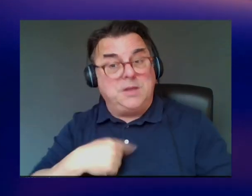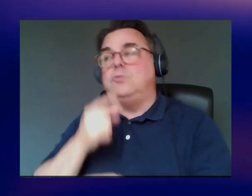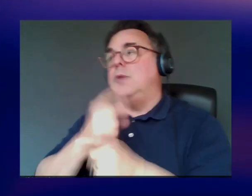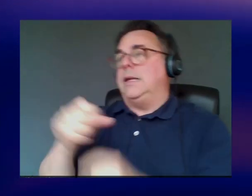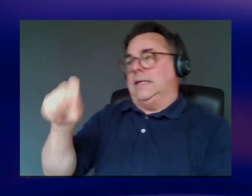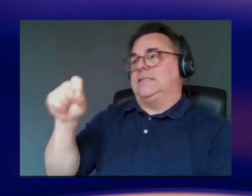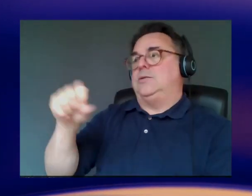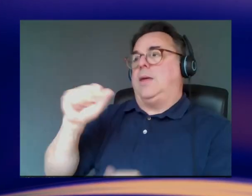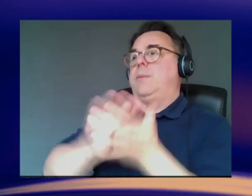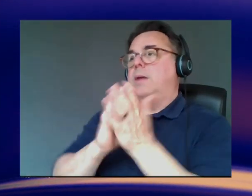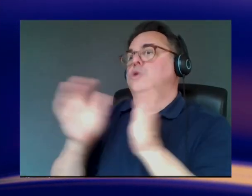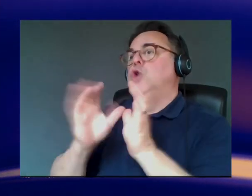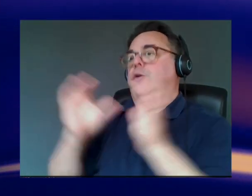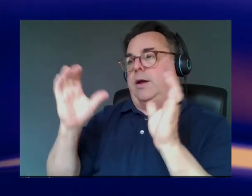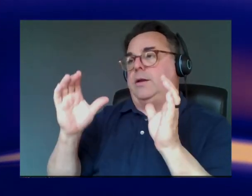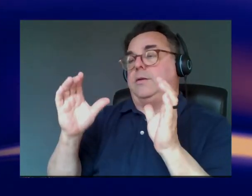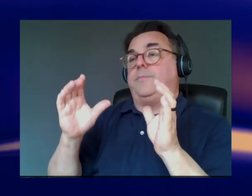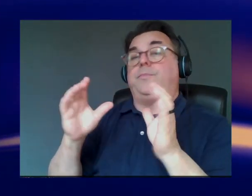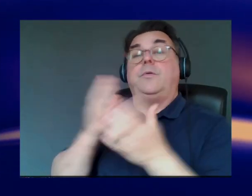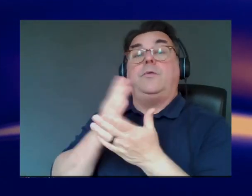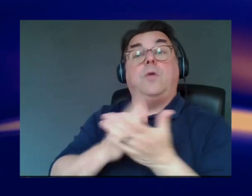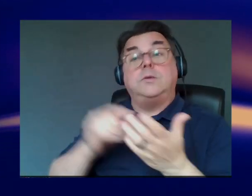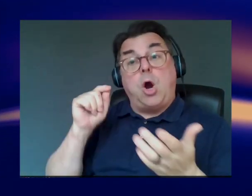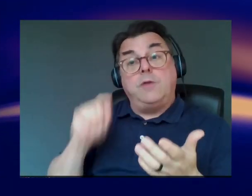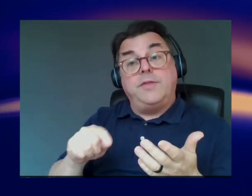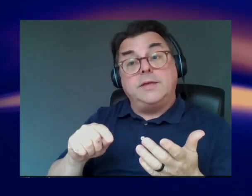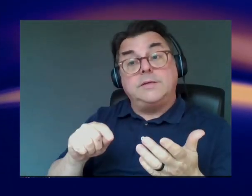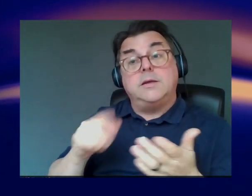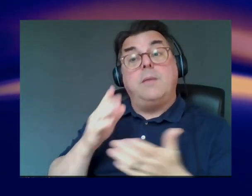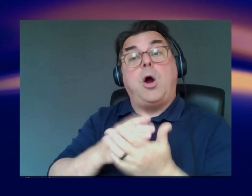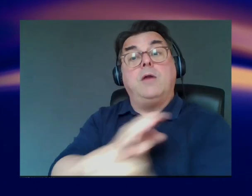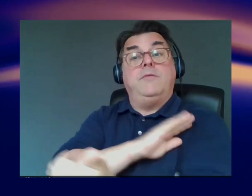now. that. Playing Twitch to Twitch. Twitchception.